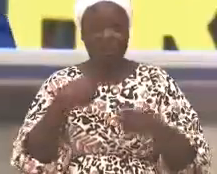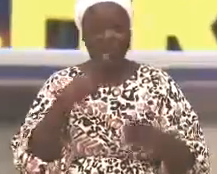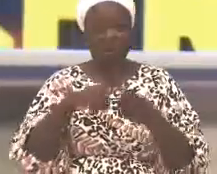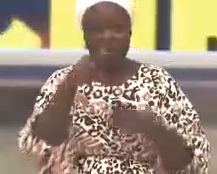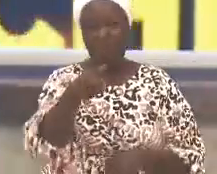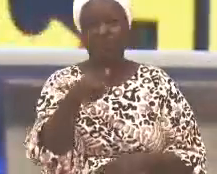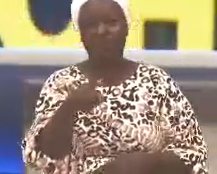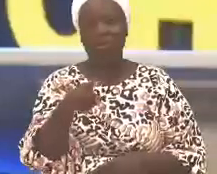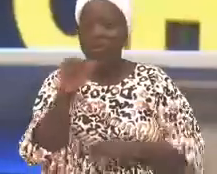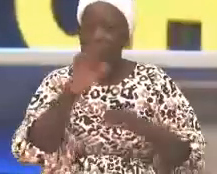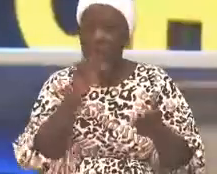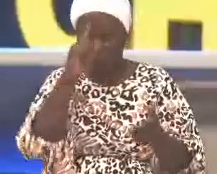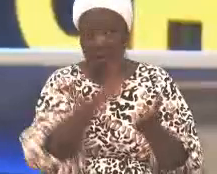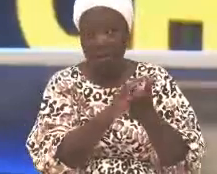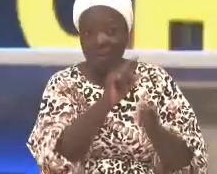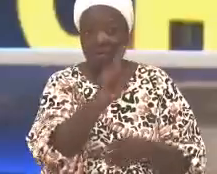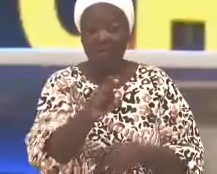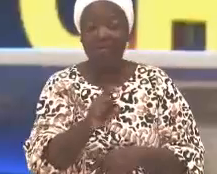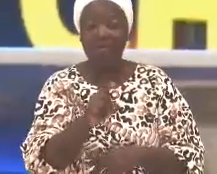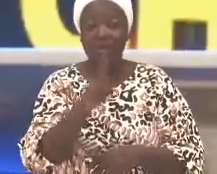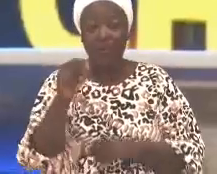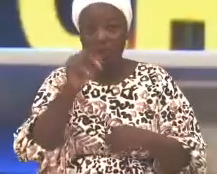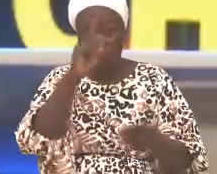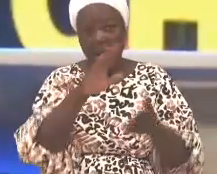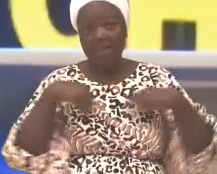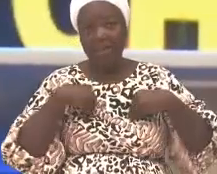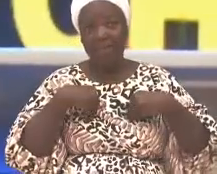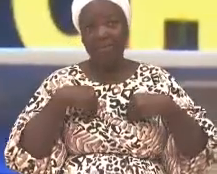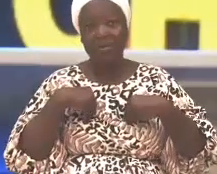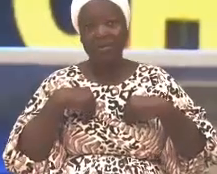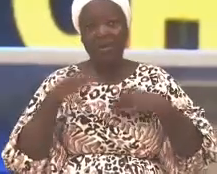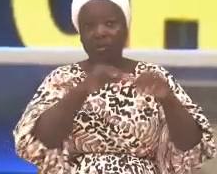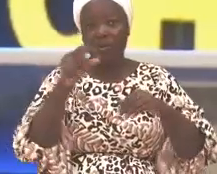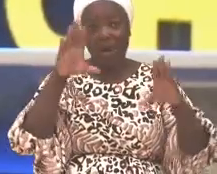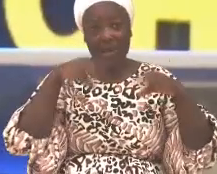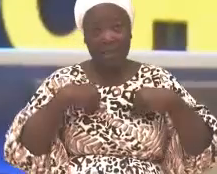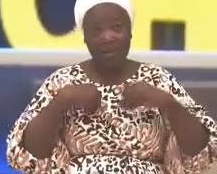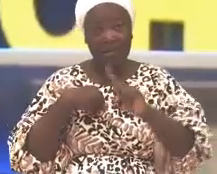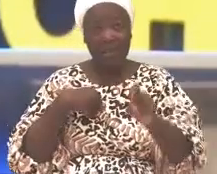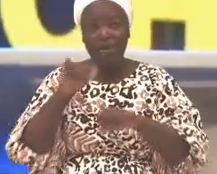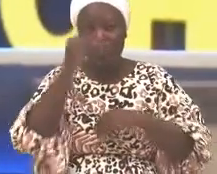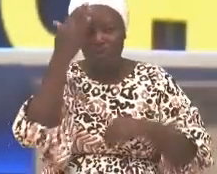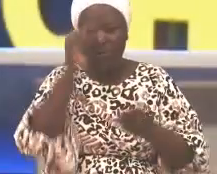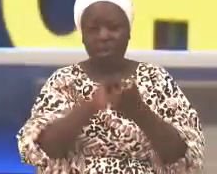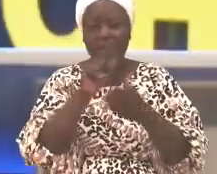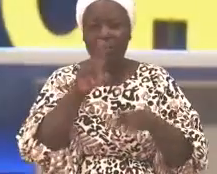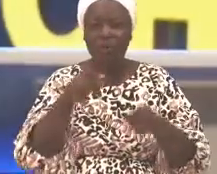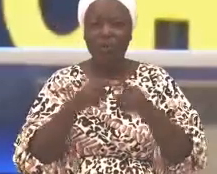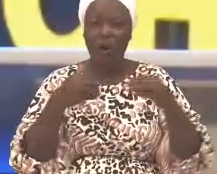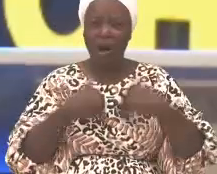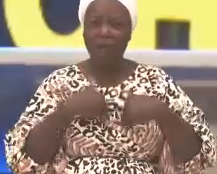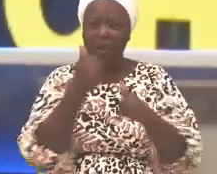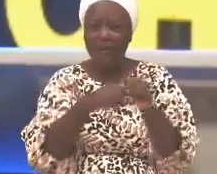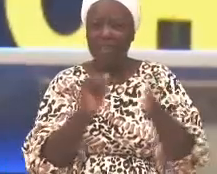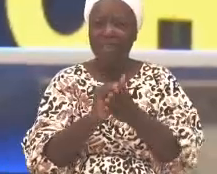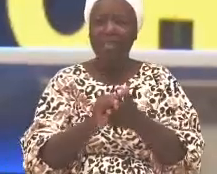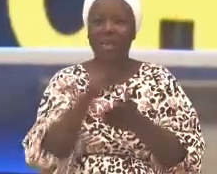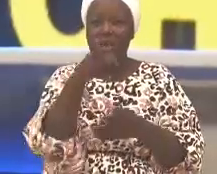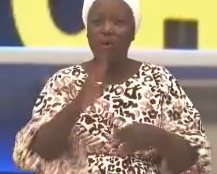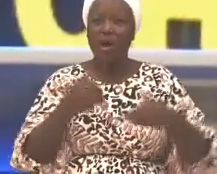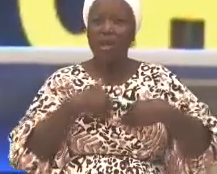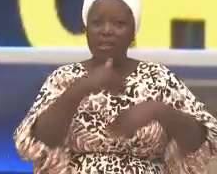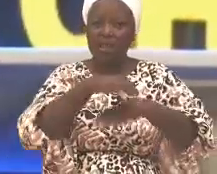Do you believe? Do you accept? Do you know you are going to have everything God sends me to pronounce here